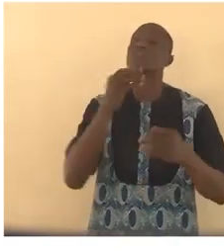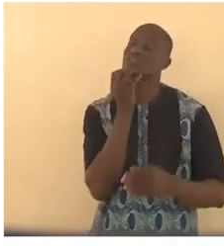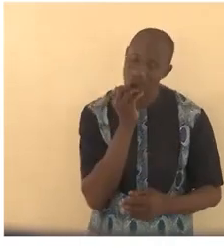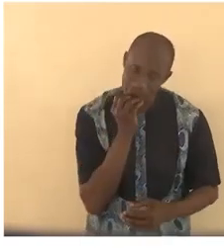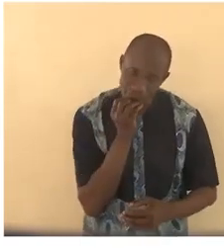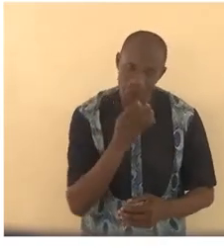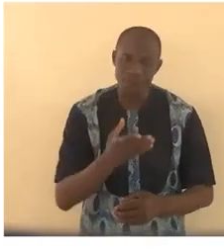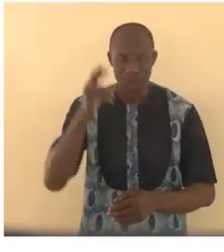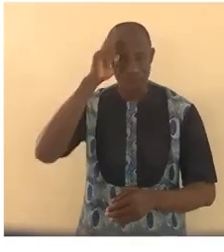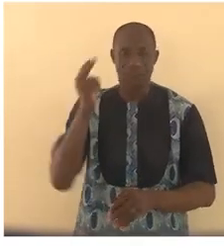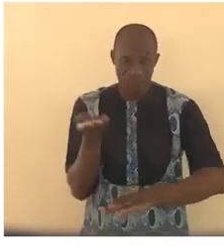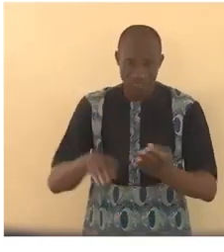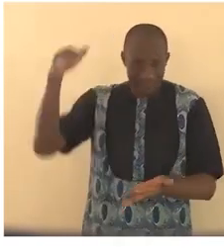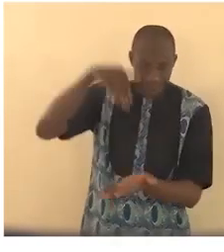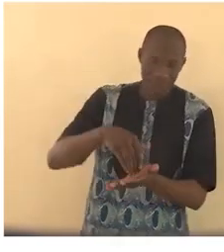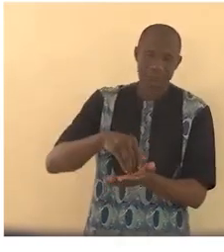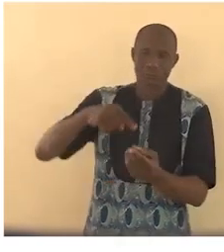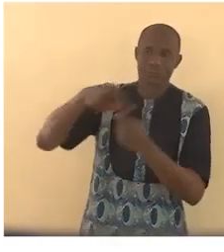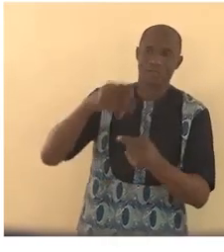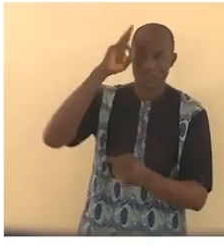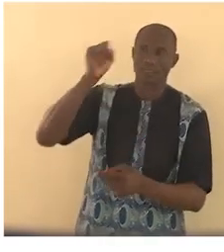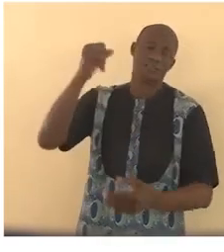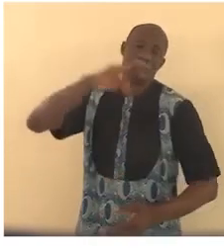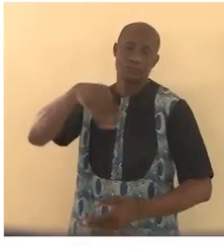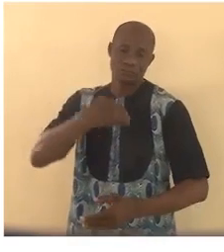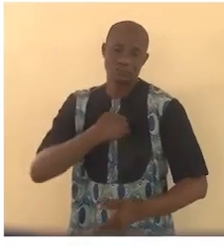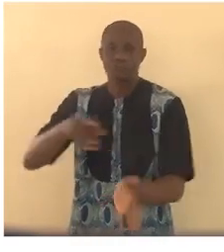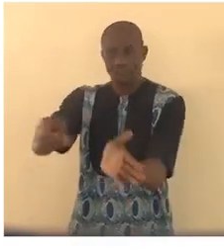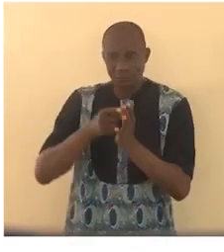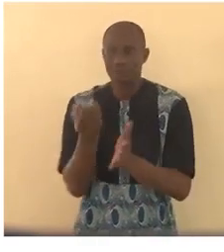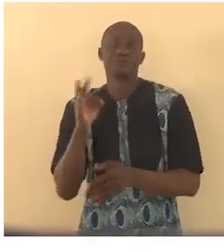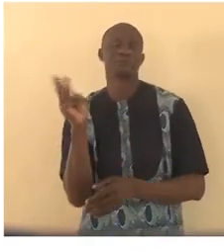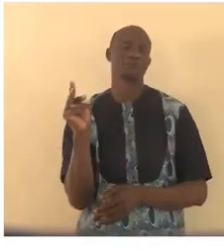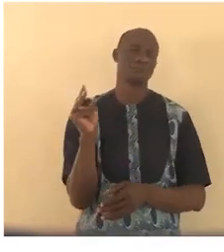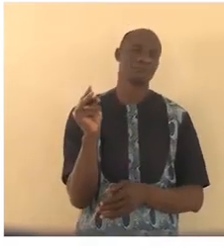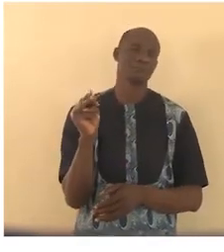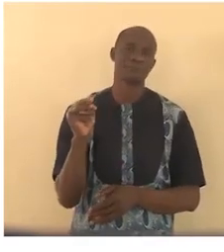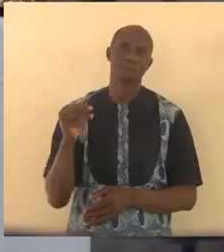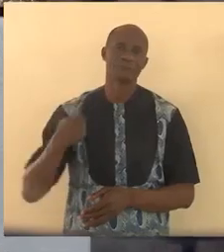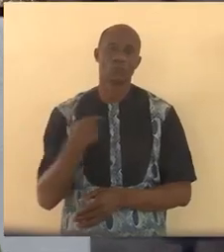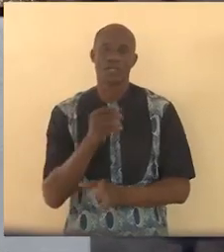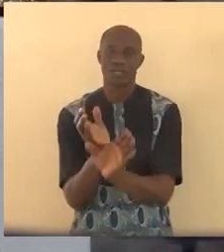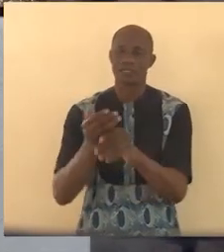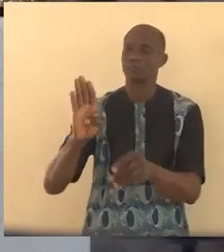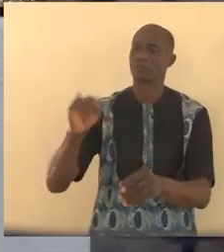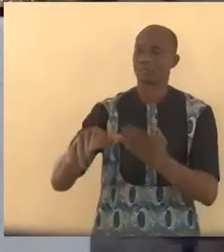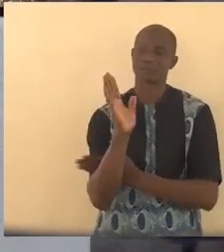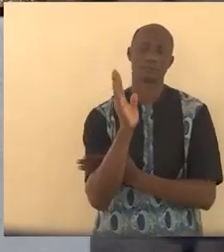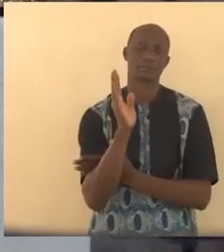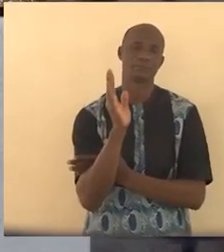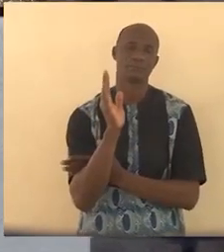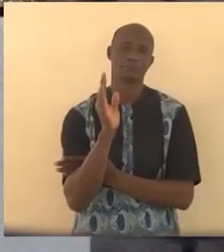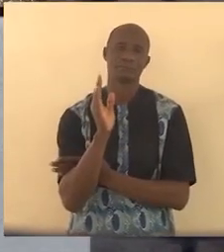of greed, and he dies again when his soul is demanded of him. We were created by